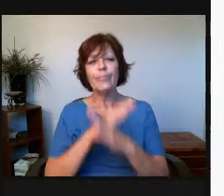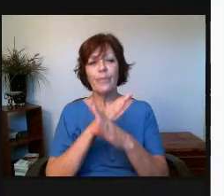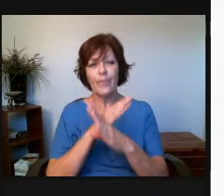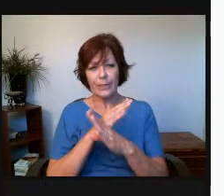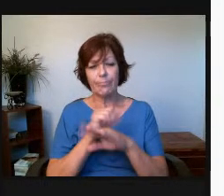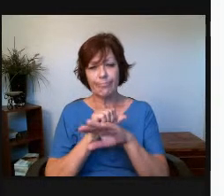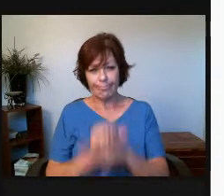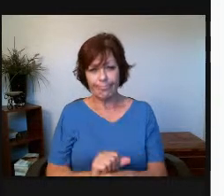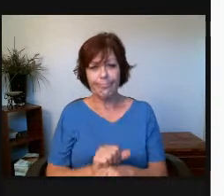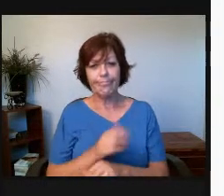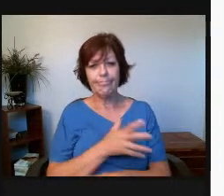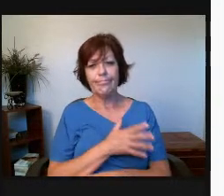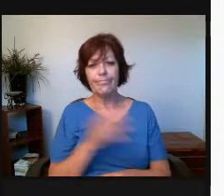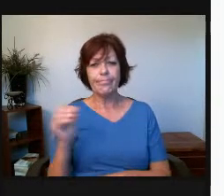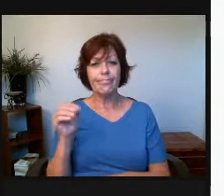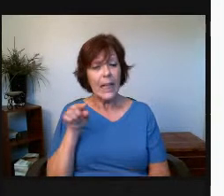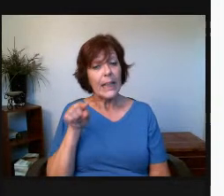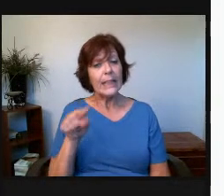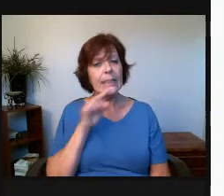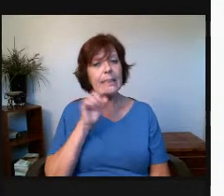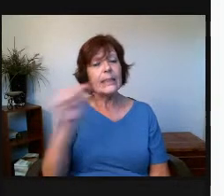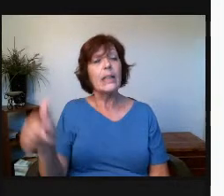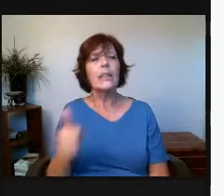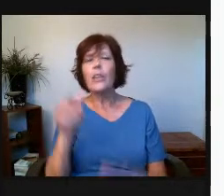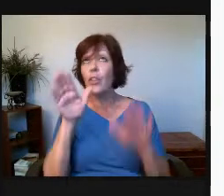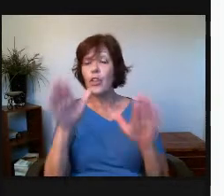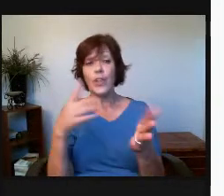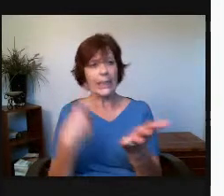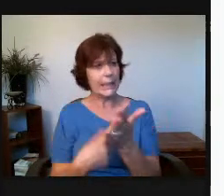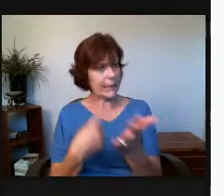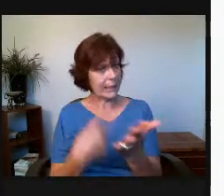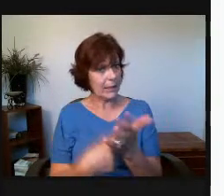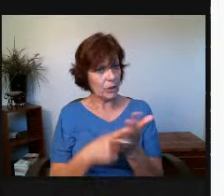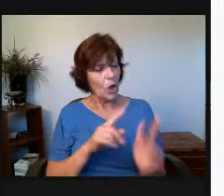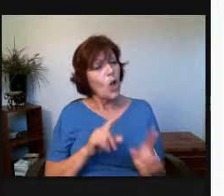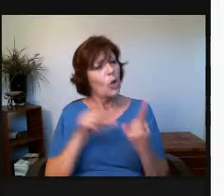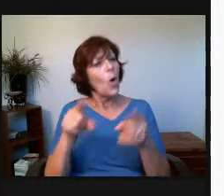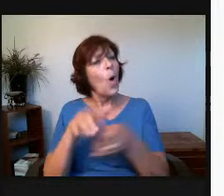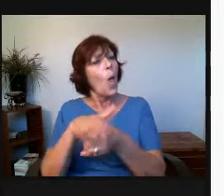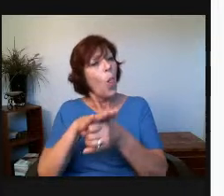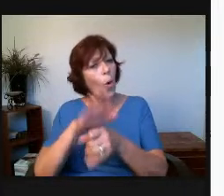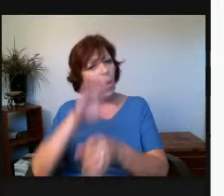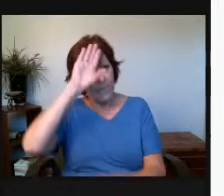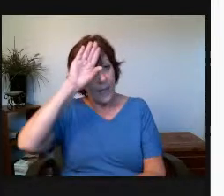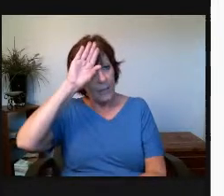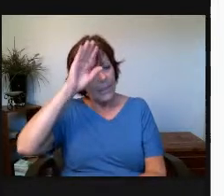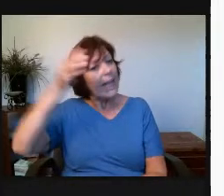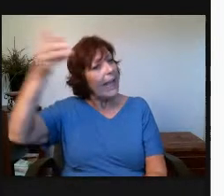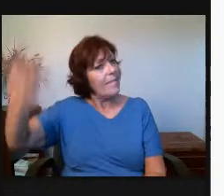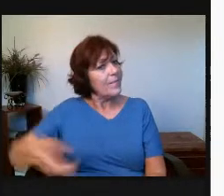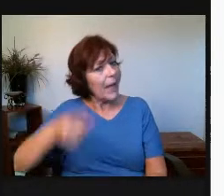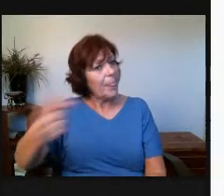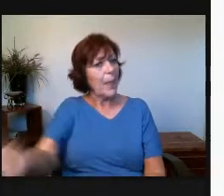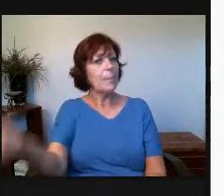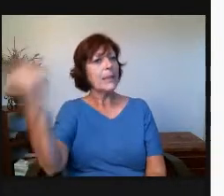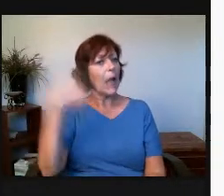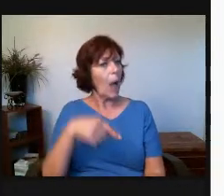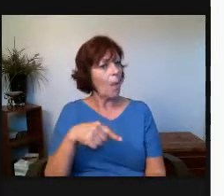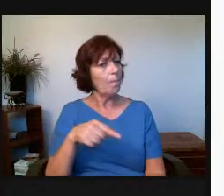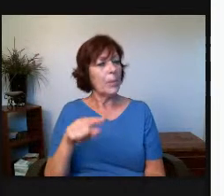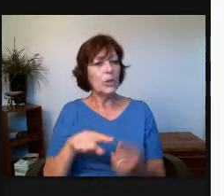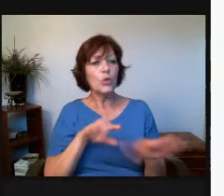habits. And again, this is another great discussion for you to go to your local fire department and invite them in to come and do